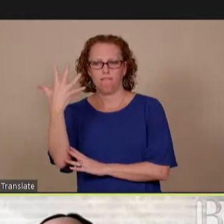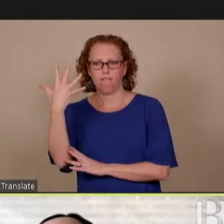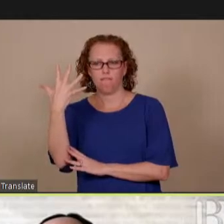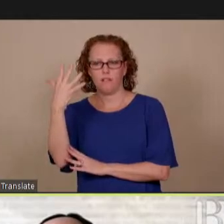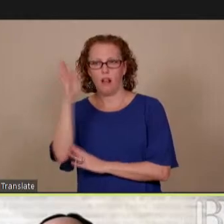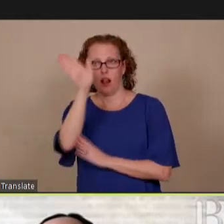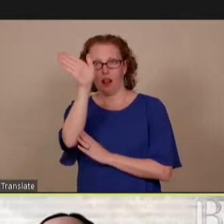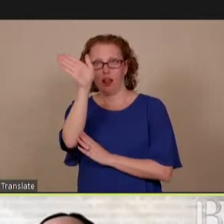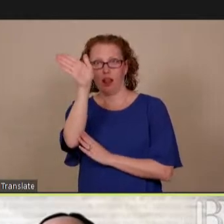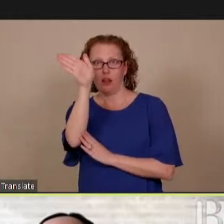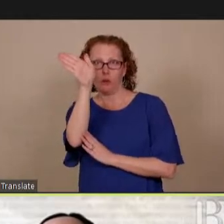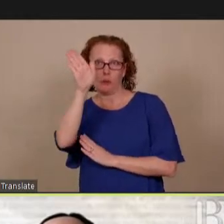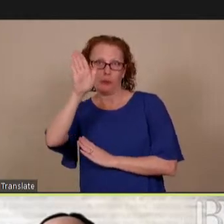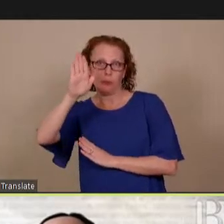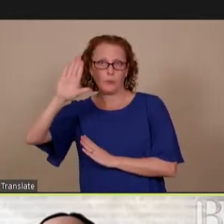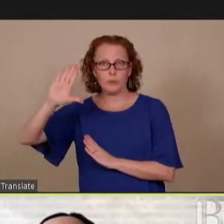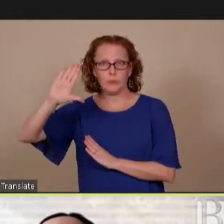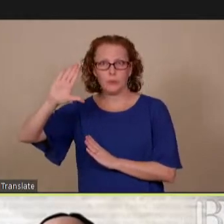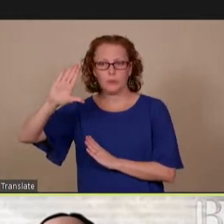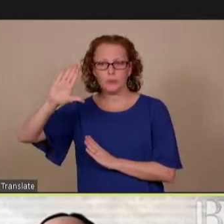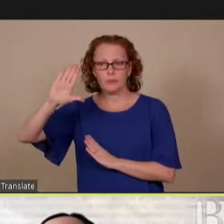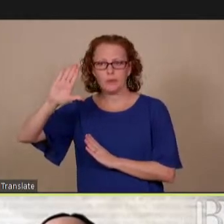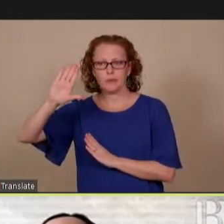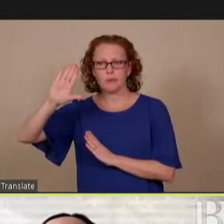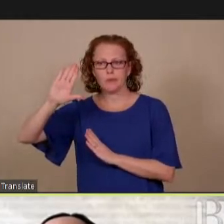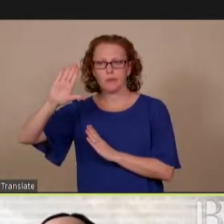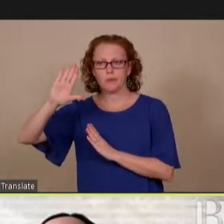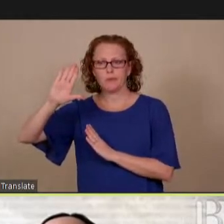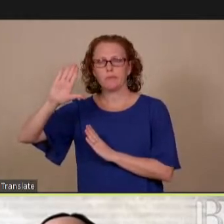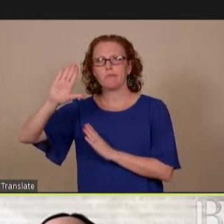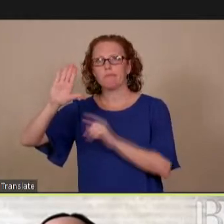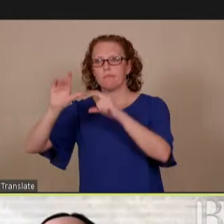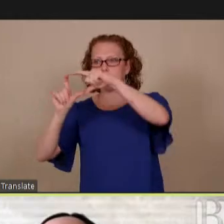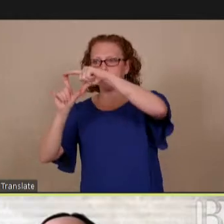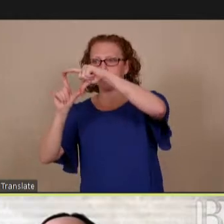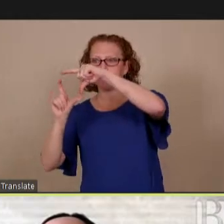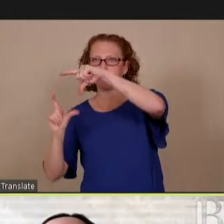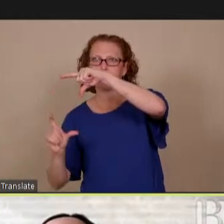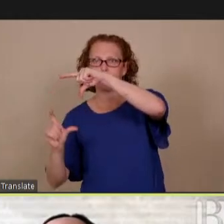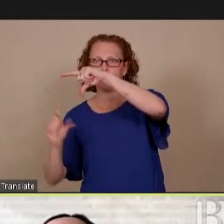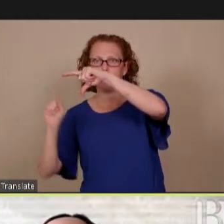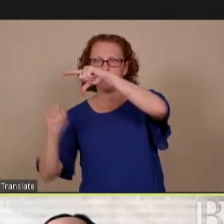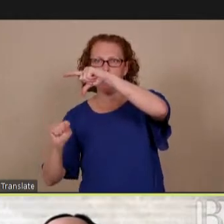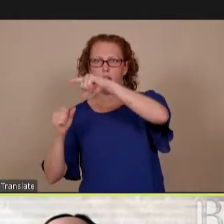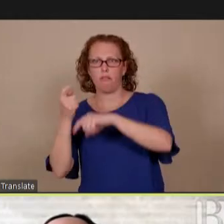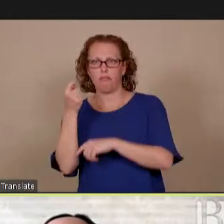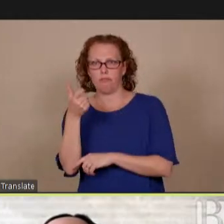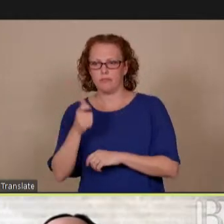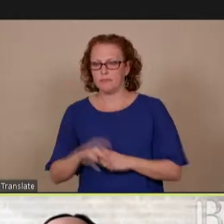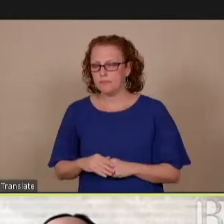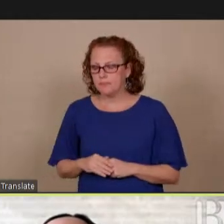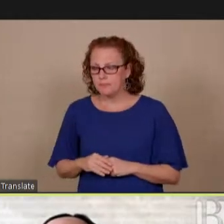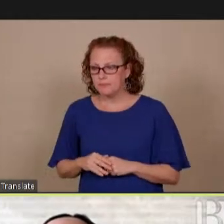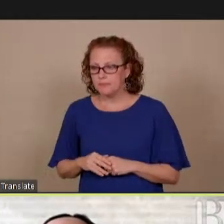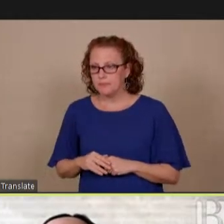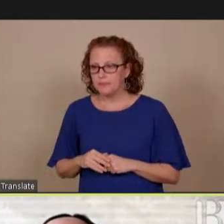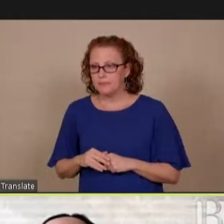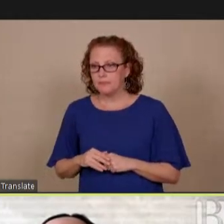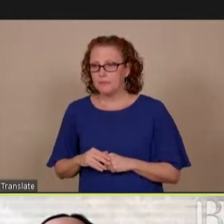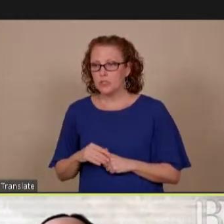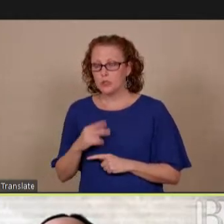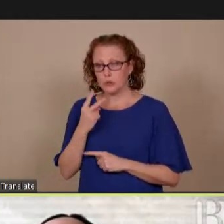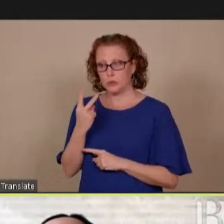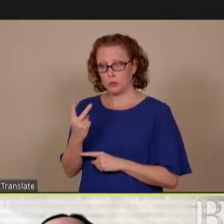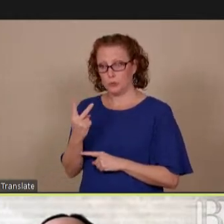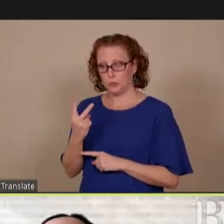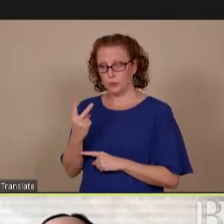it's gone and shifted a little bit to the south too, on the east side. District 2 remains the same. It appears that